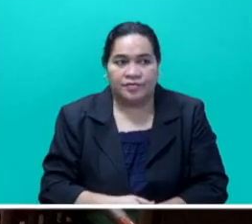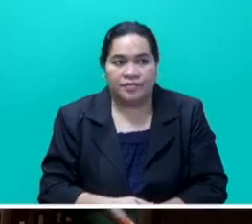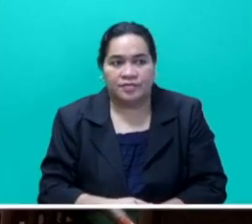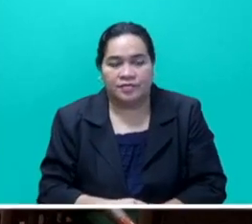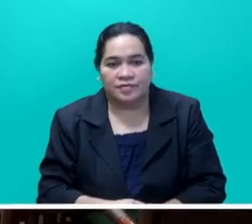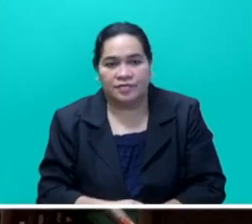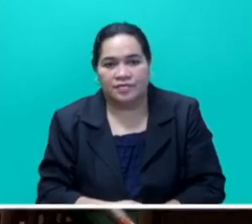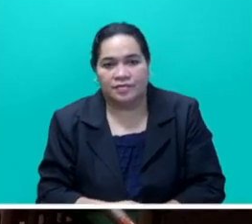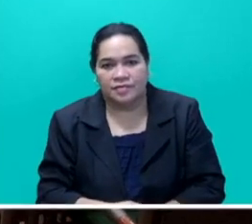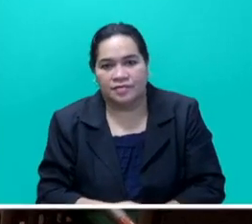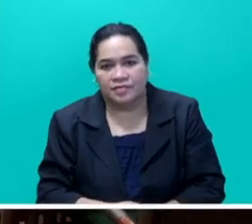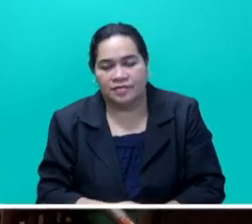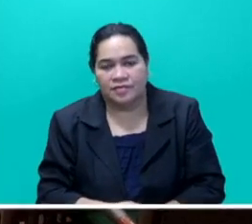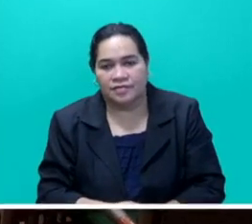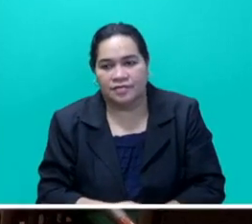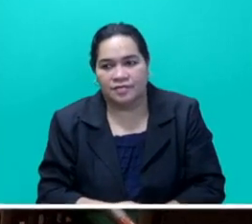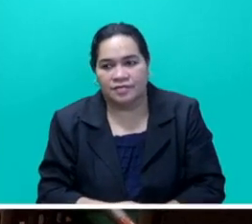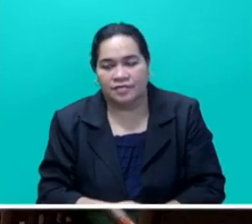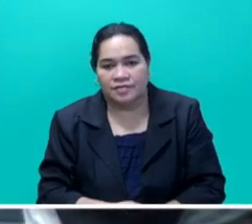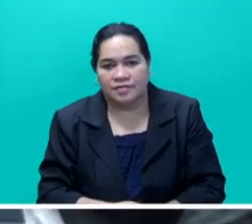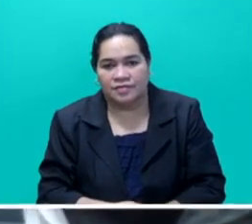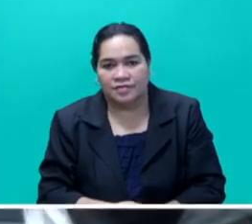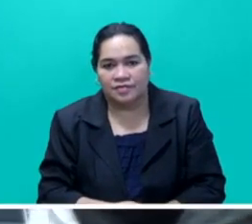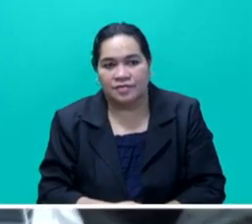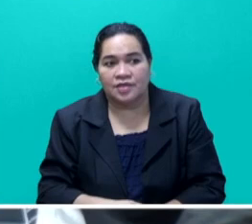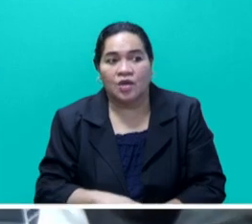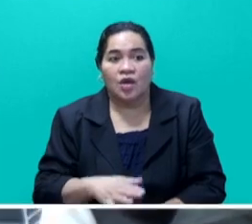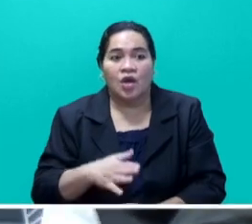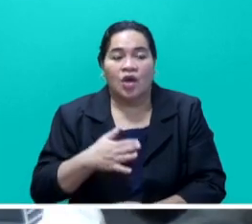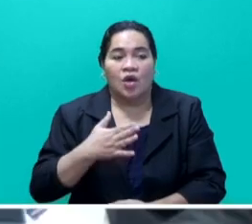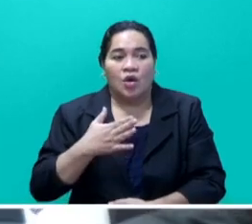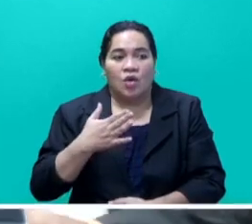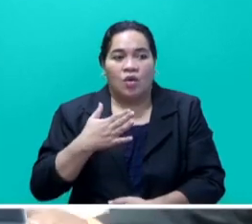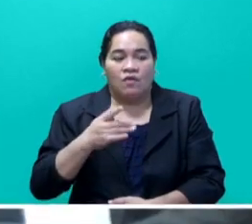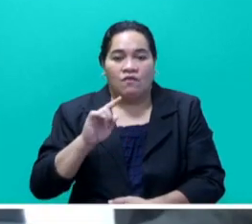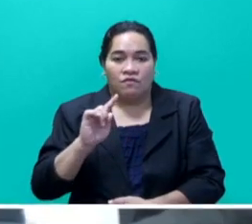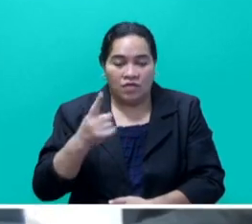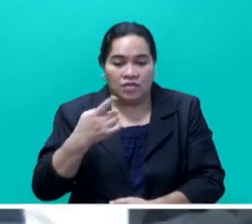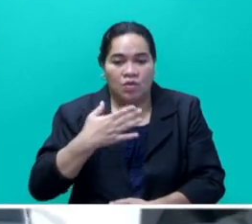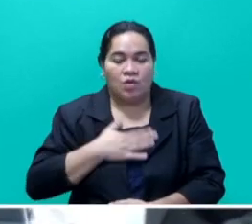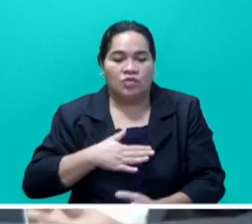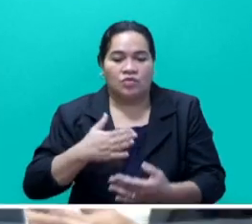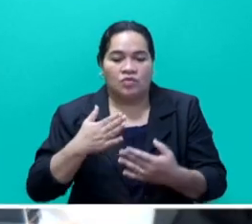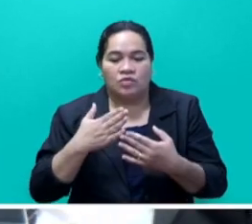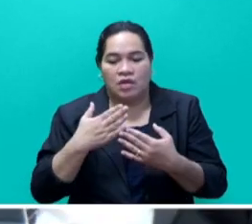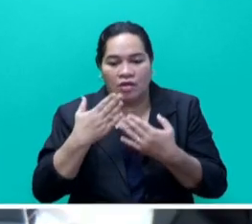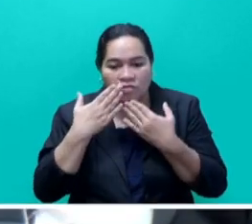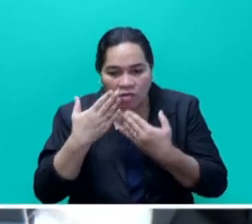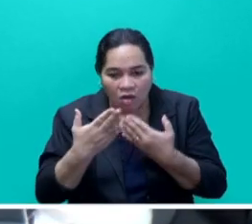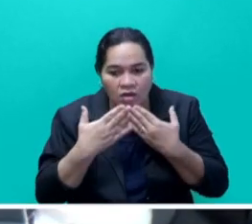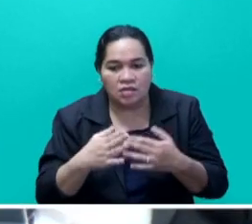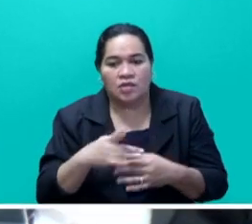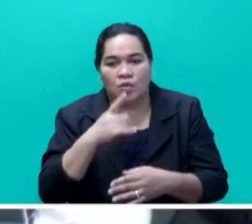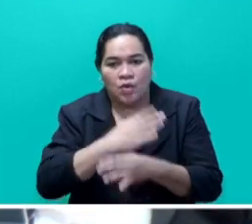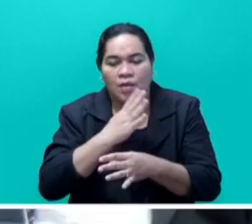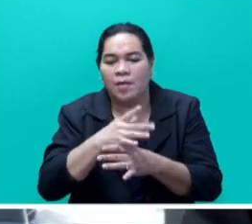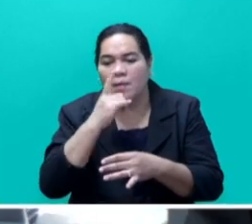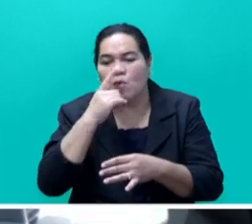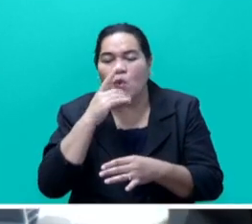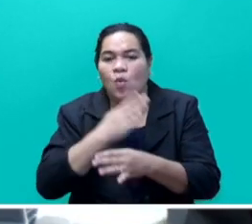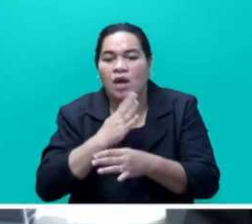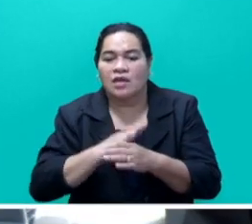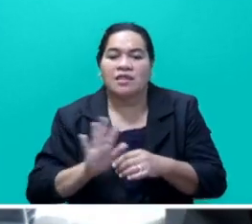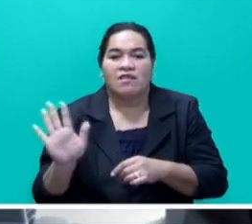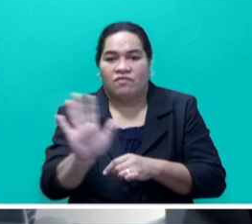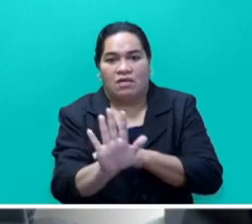again acknowledge the great work done by our frontliners and, of course, including